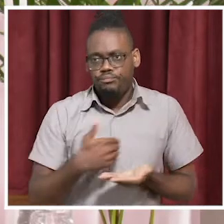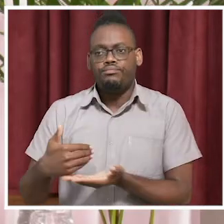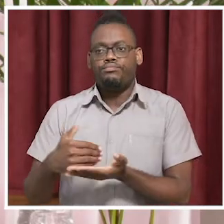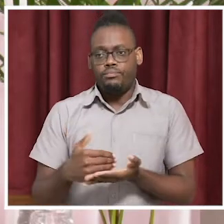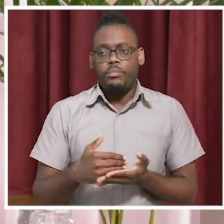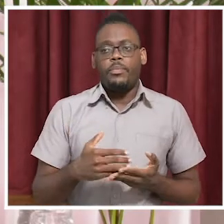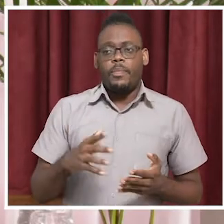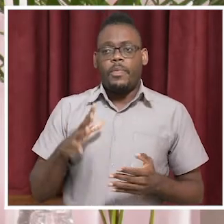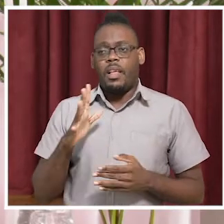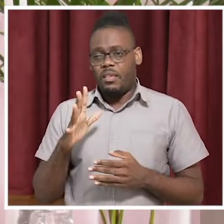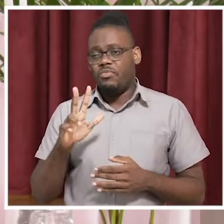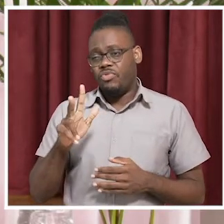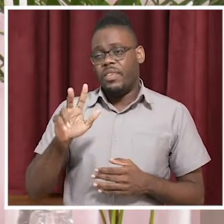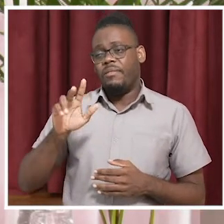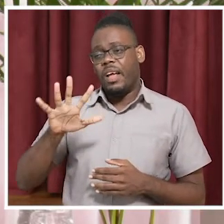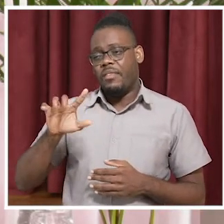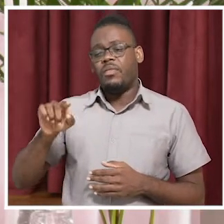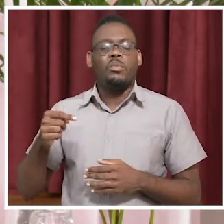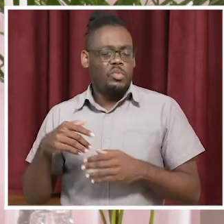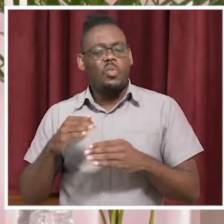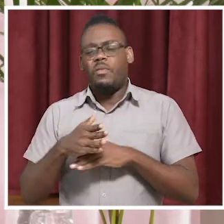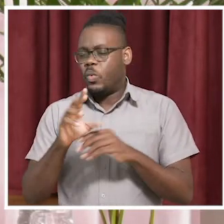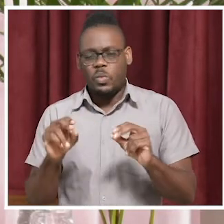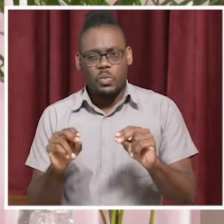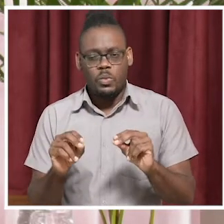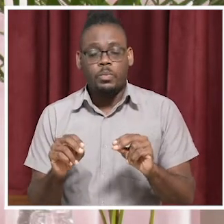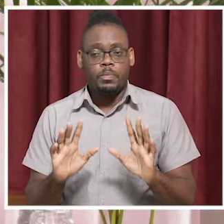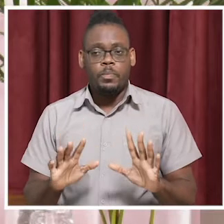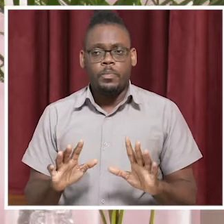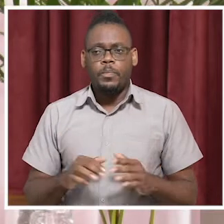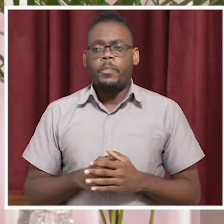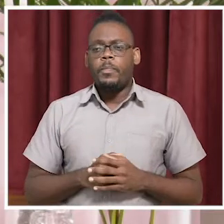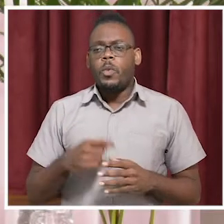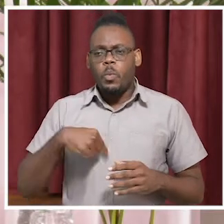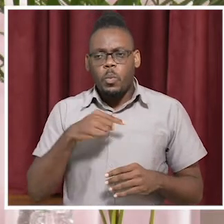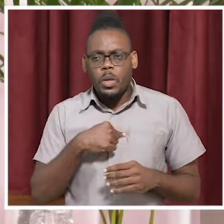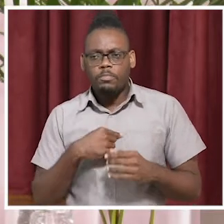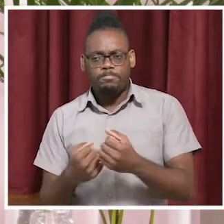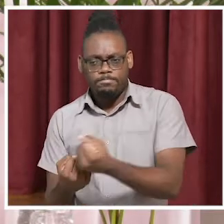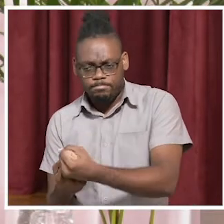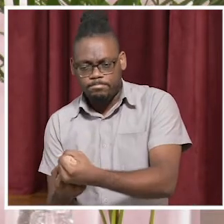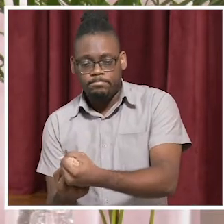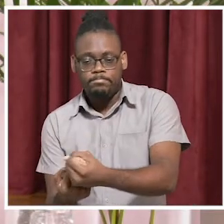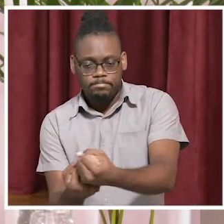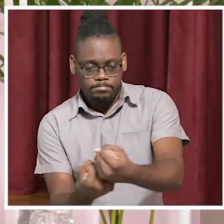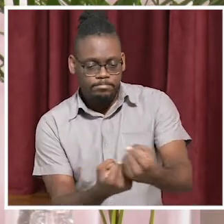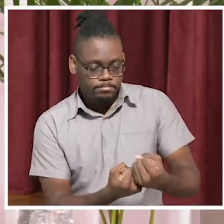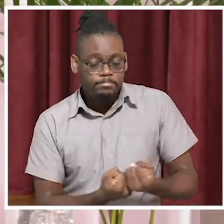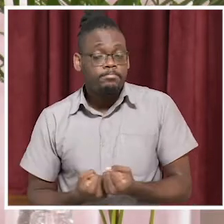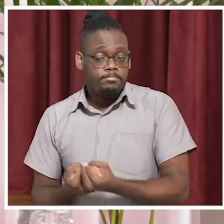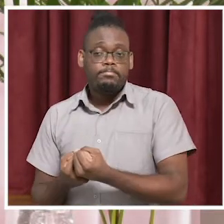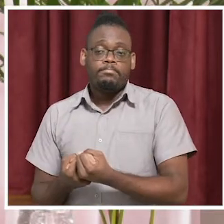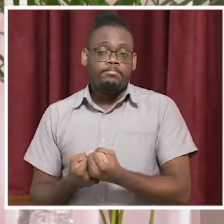$5,500 per month. Right. And age, income, and resident criteria, which seems to be, which most of the time is our most challenging.